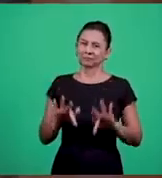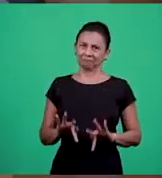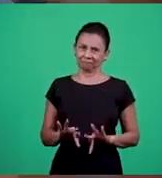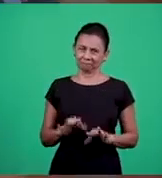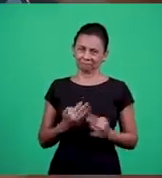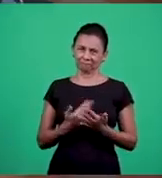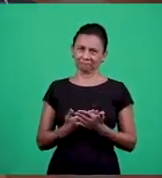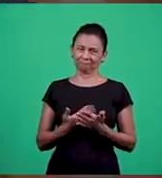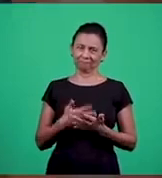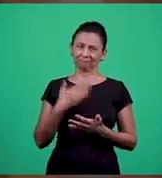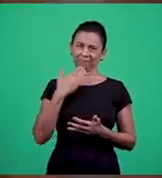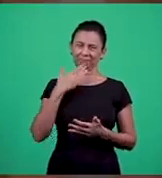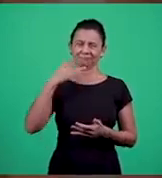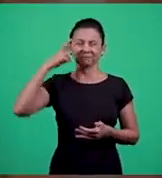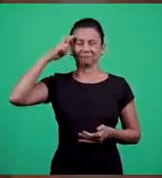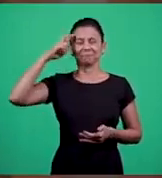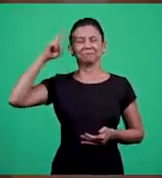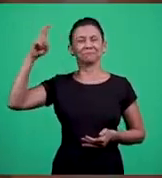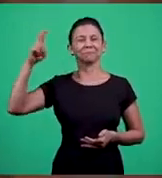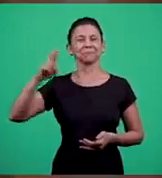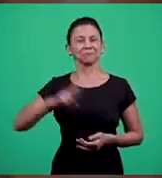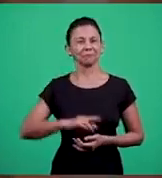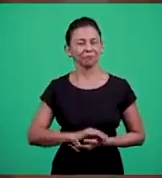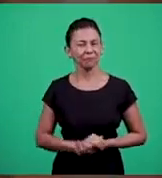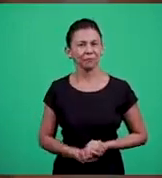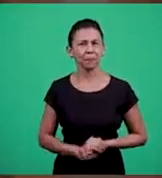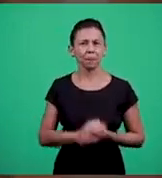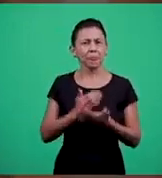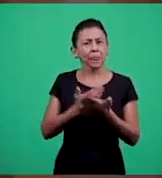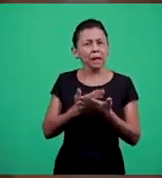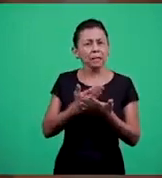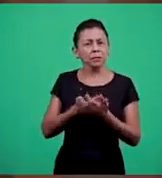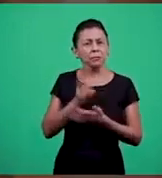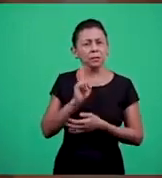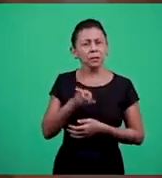Jesus in his servants, and we will rise